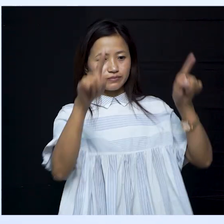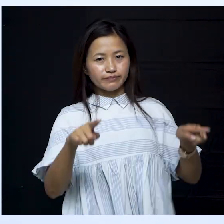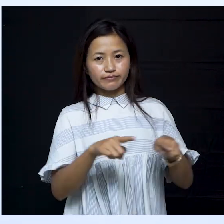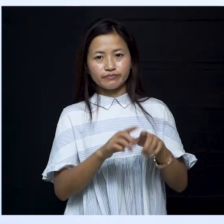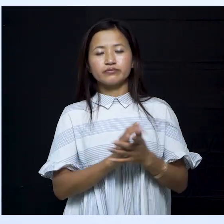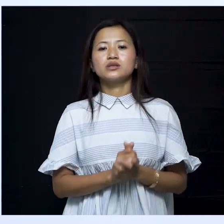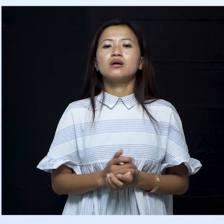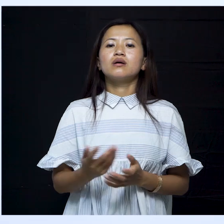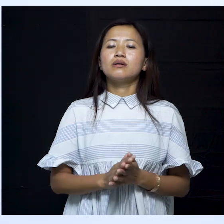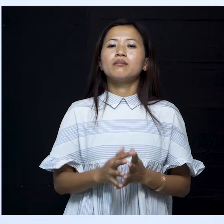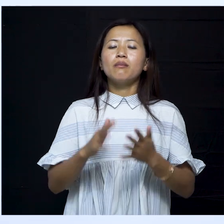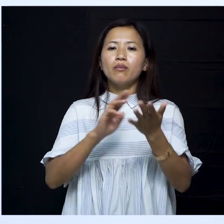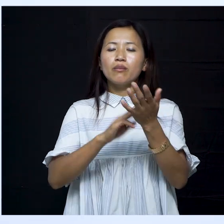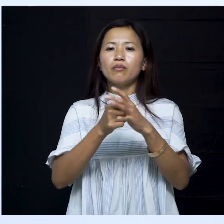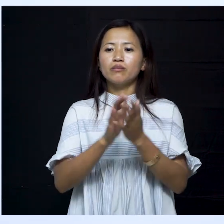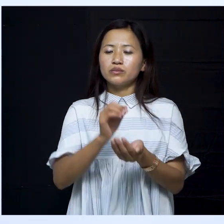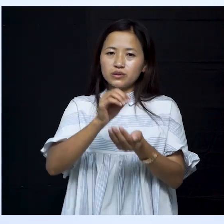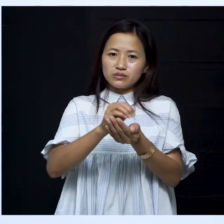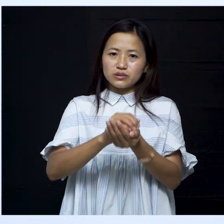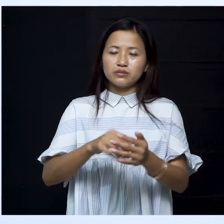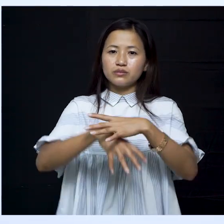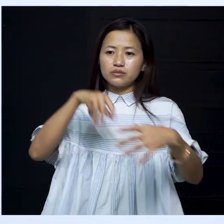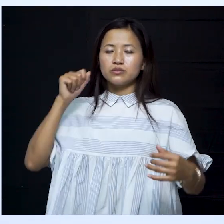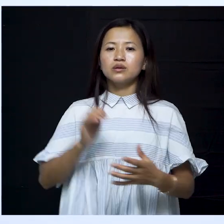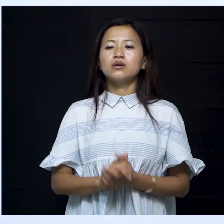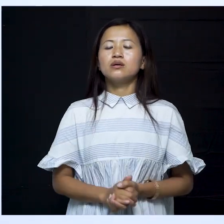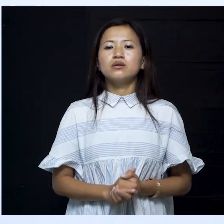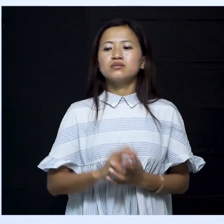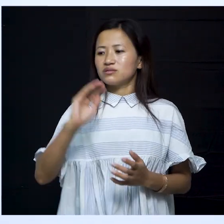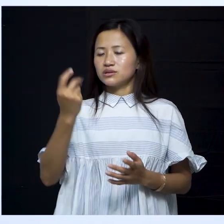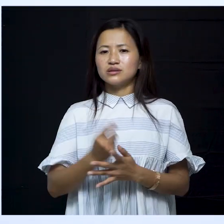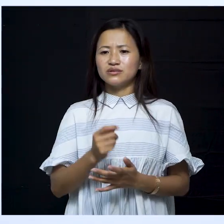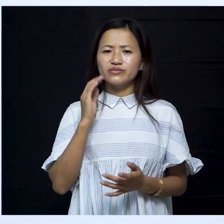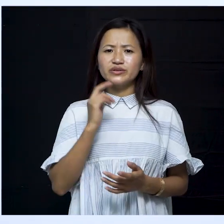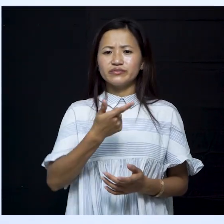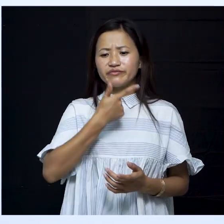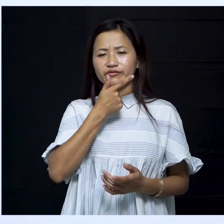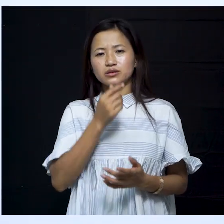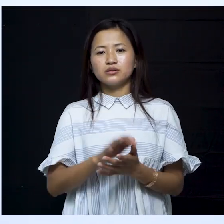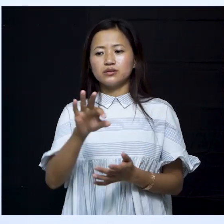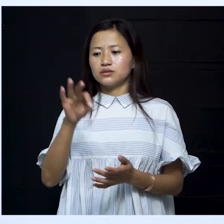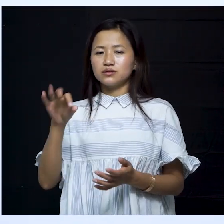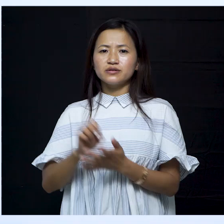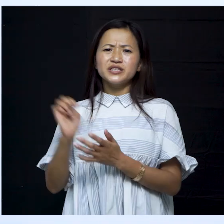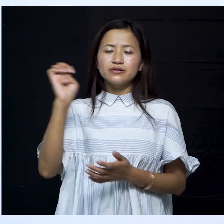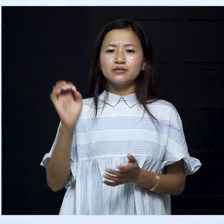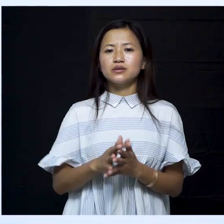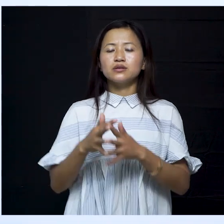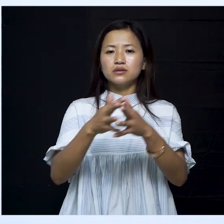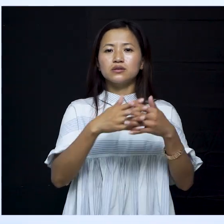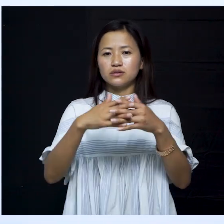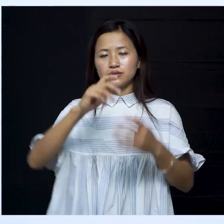Mark Stevens is in there and that people should keep out? So these are some of the funny things that you would find even in the